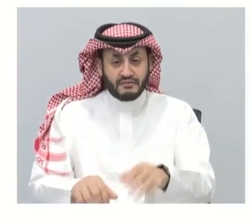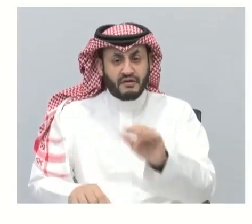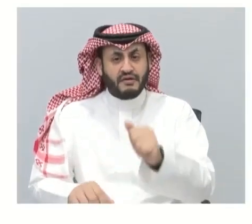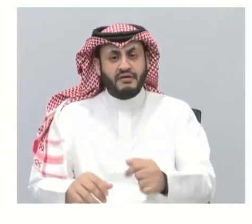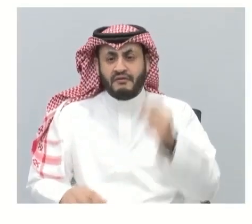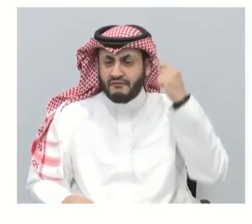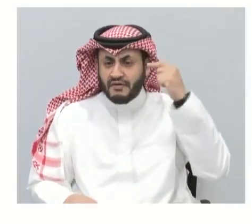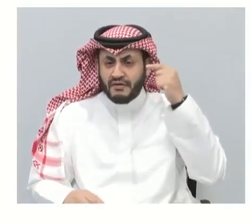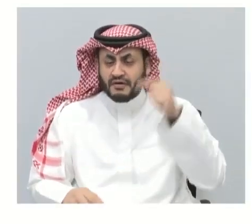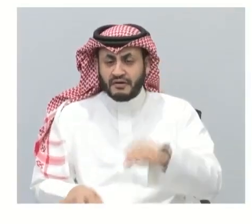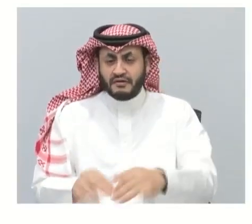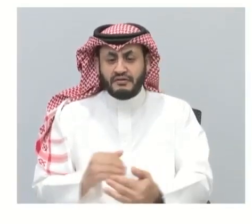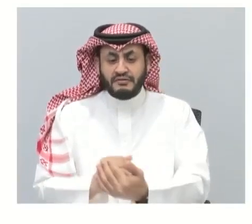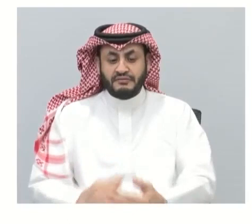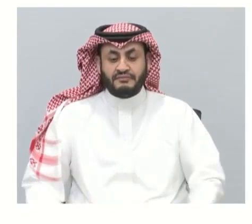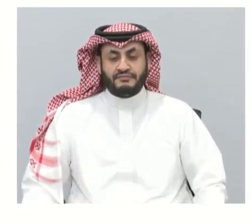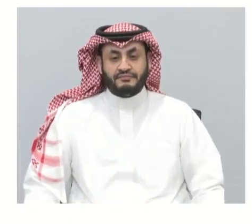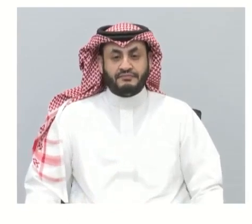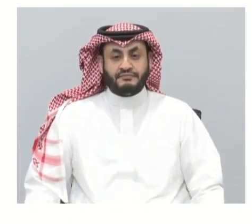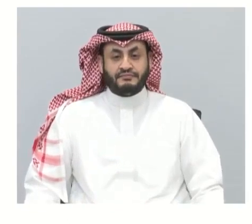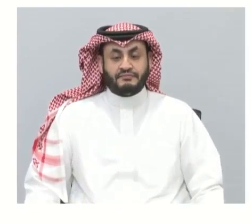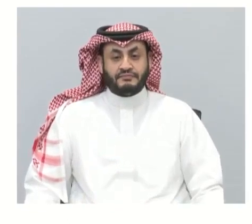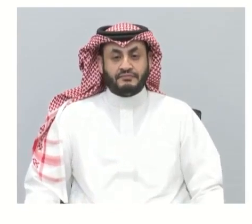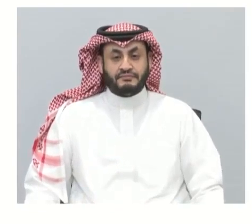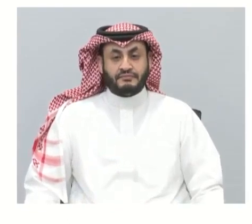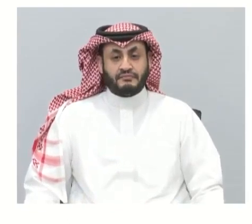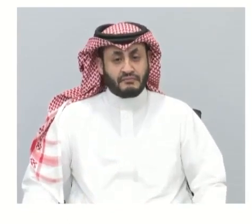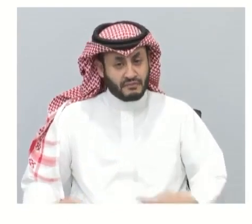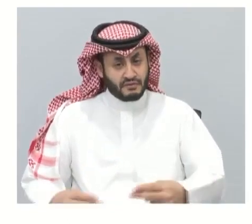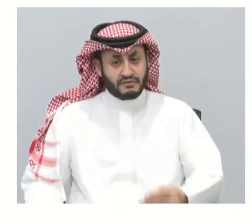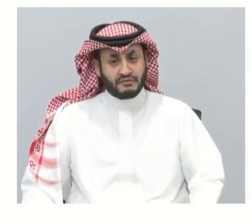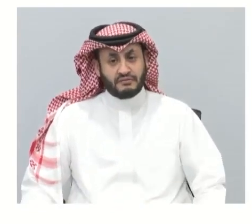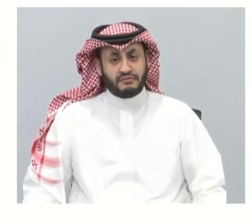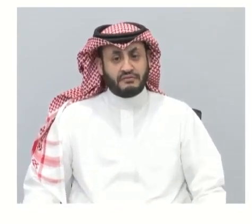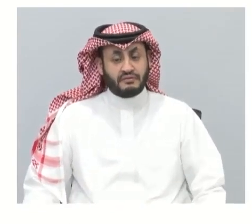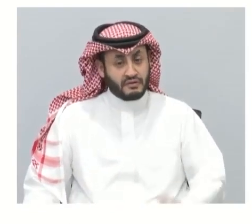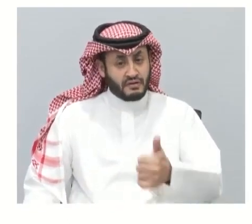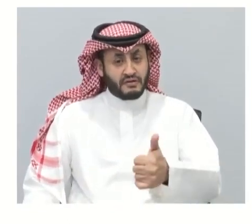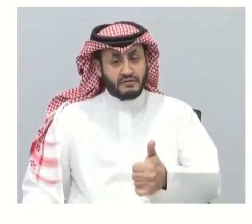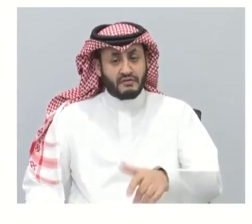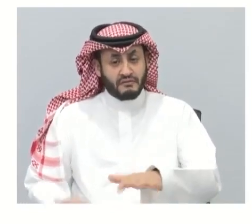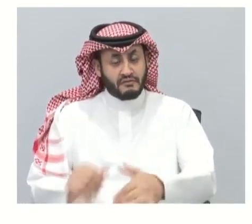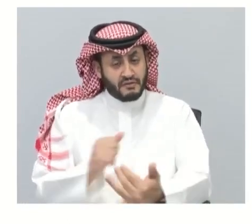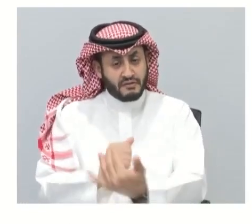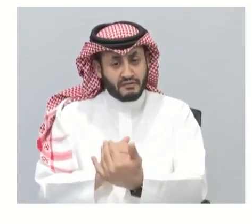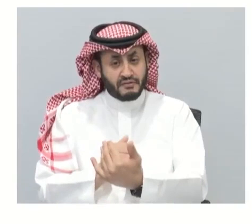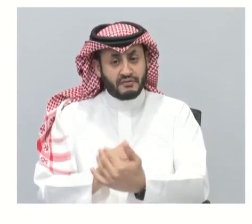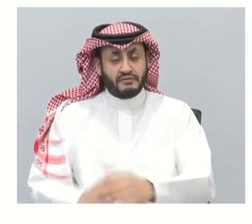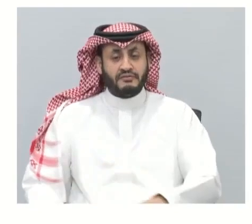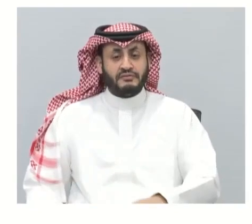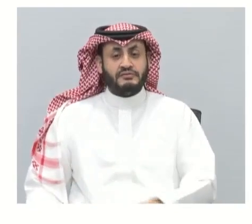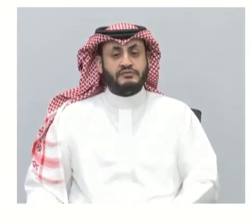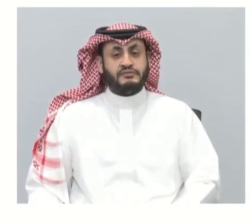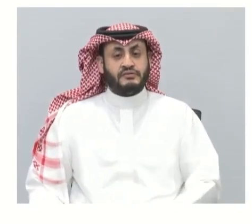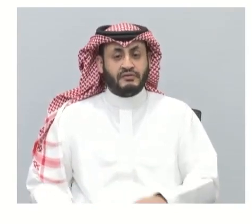writer think? Actually, the writer is with the agrees that the internet is a good thing for learning and